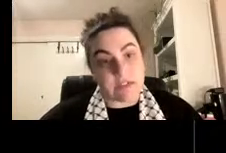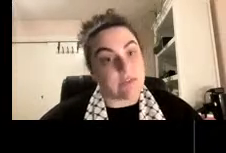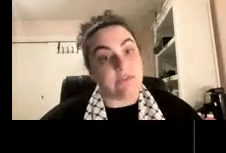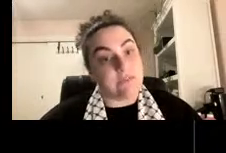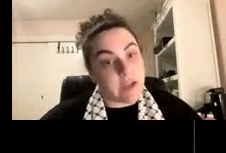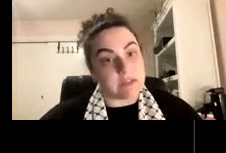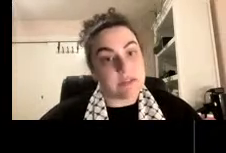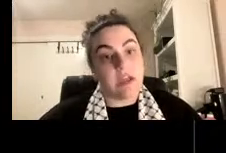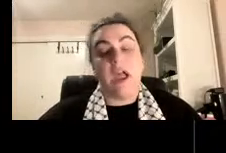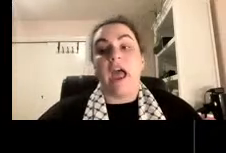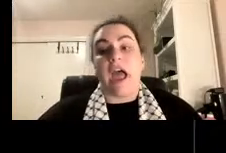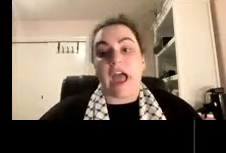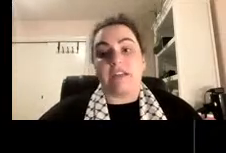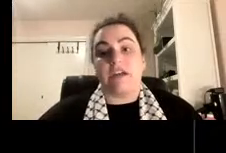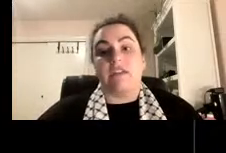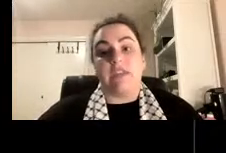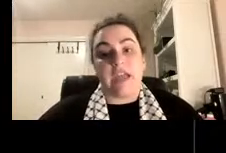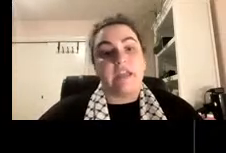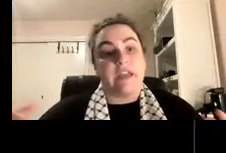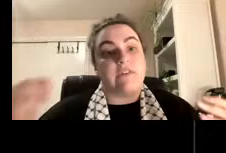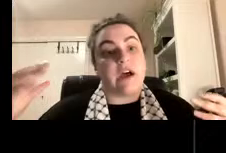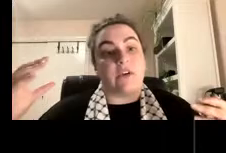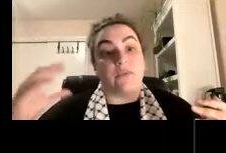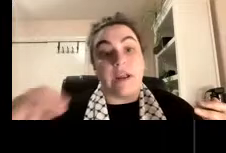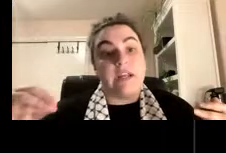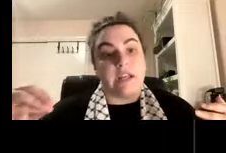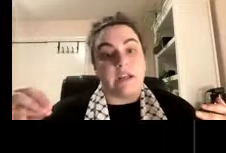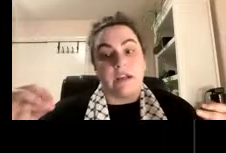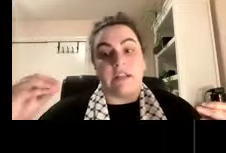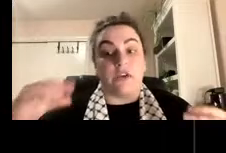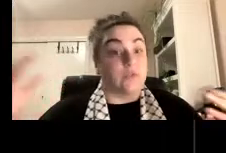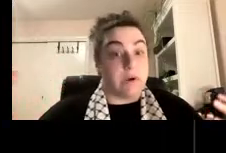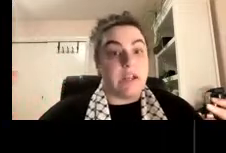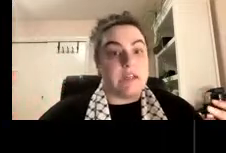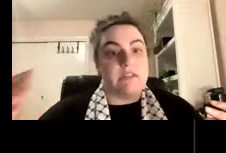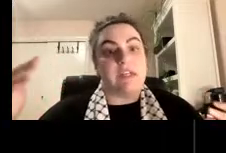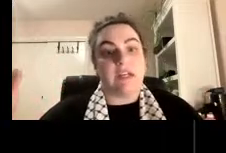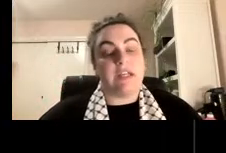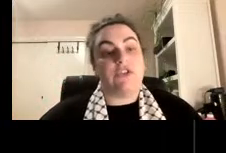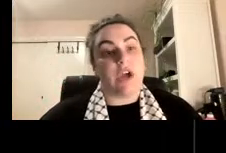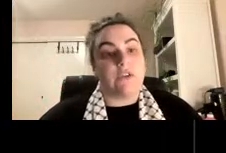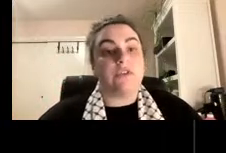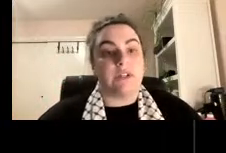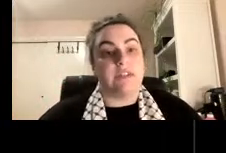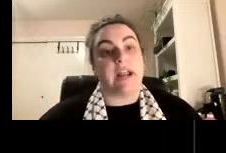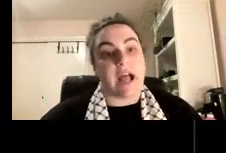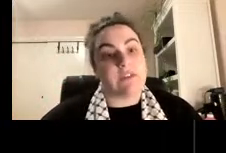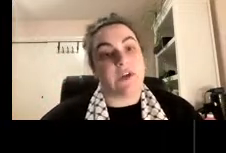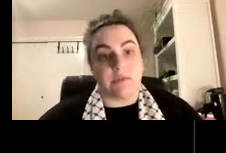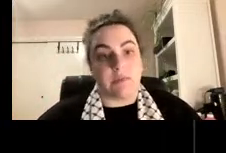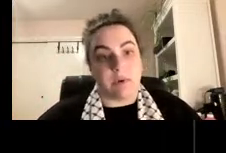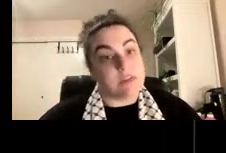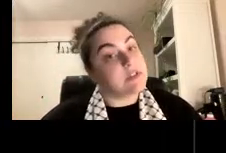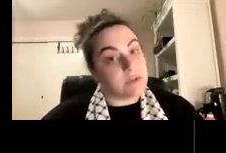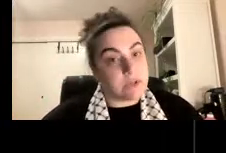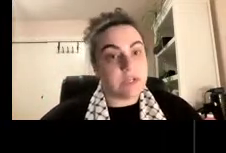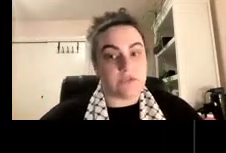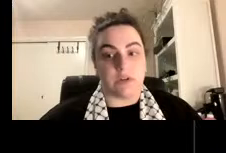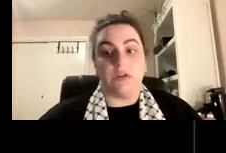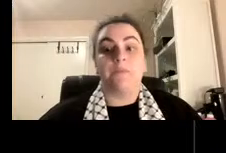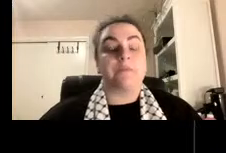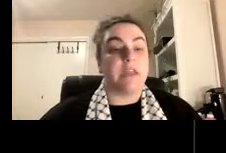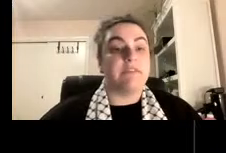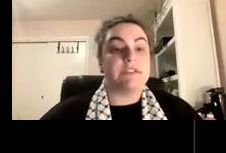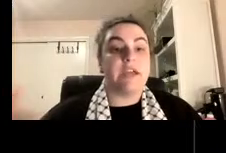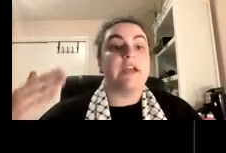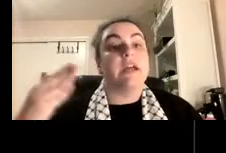invest different funds. And they give a rating, like a grade, to each country that has government bonds, including